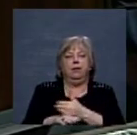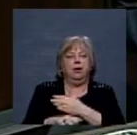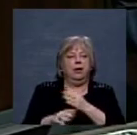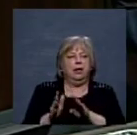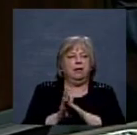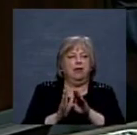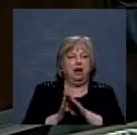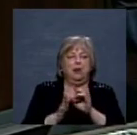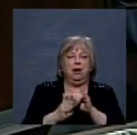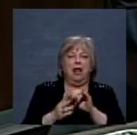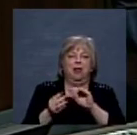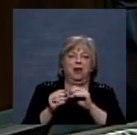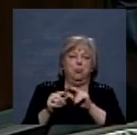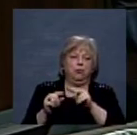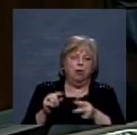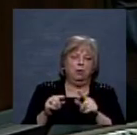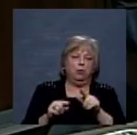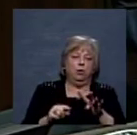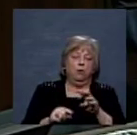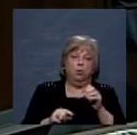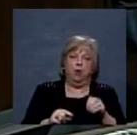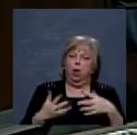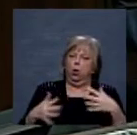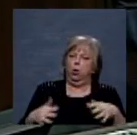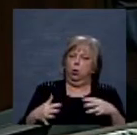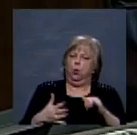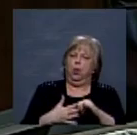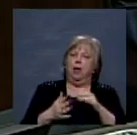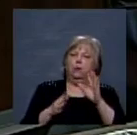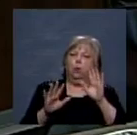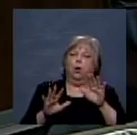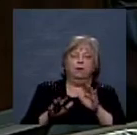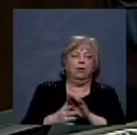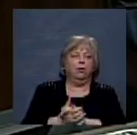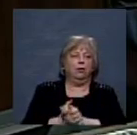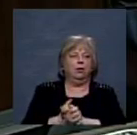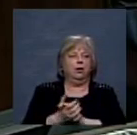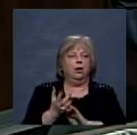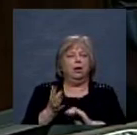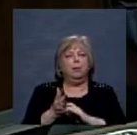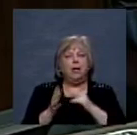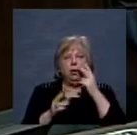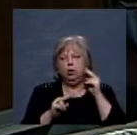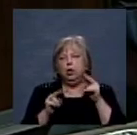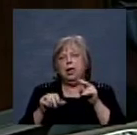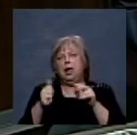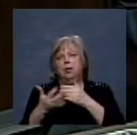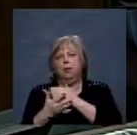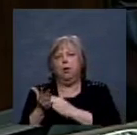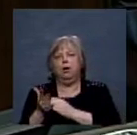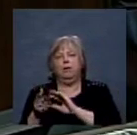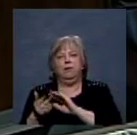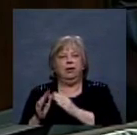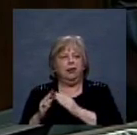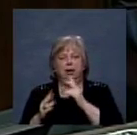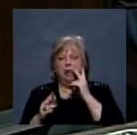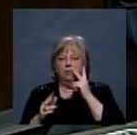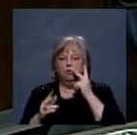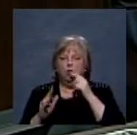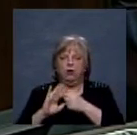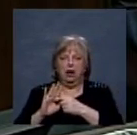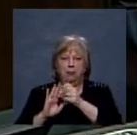dropped to 24%. And we say, oh, that's wonderful. We saw poverty. No, if you look at other correlating parts of the city, you saw an increase. Southwest Little